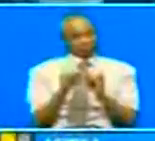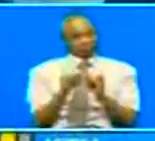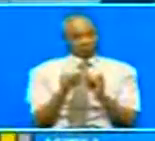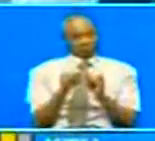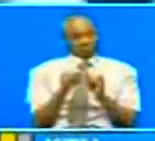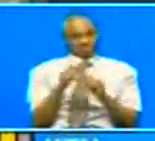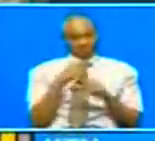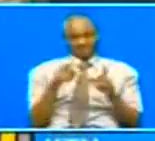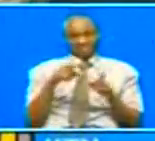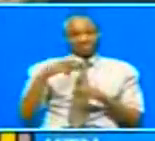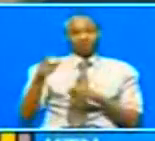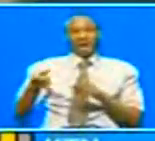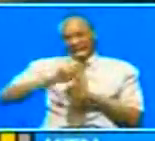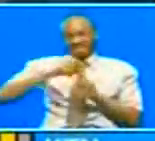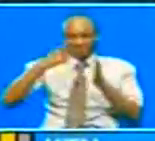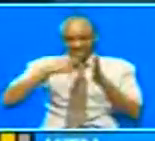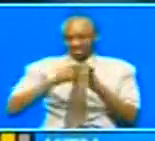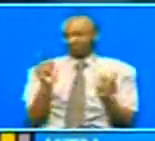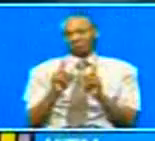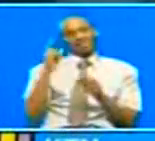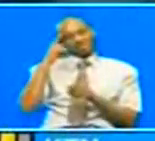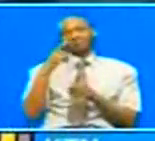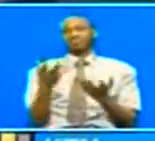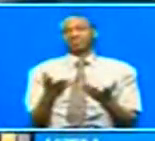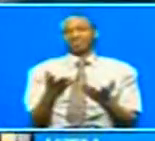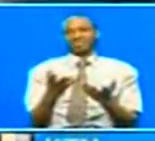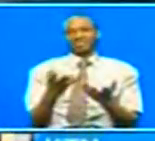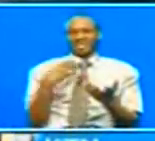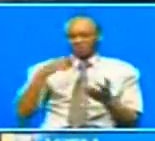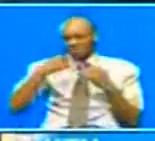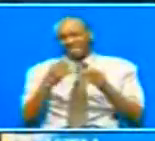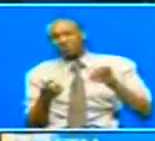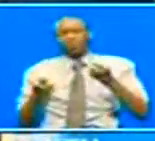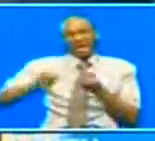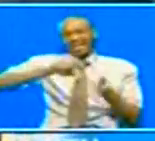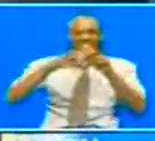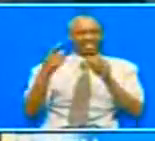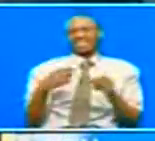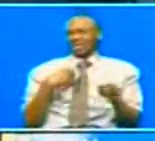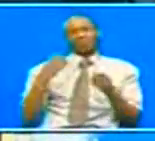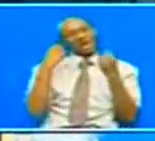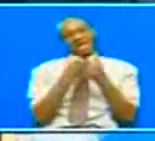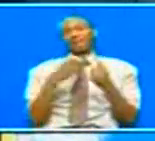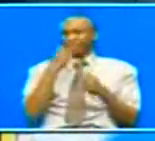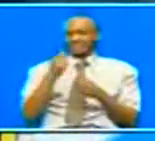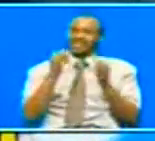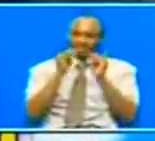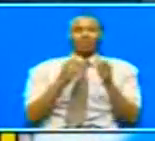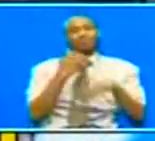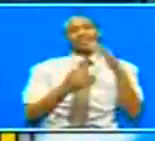with state-of-the-art machinery as opposed to spending billions in upgrading the obsolete technology at the meat processing plant.